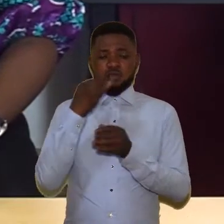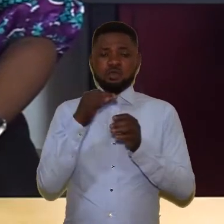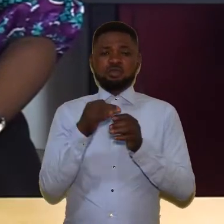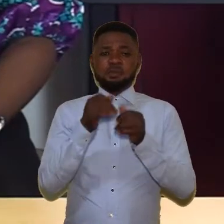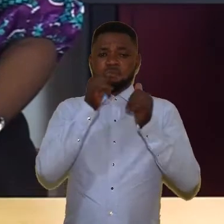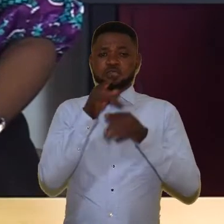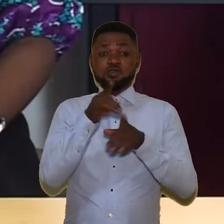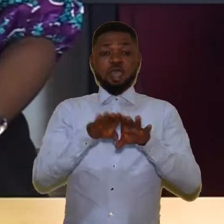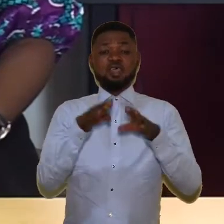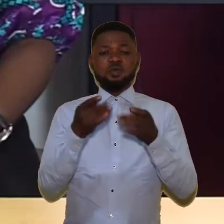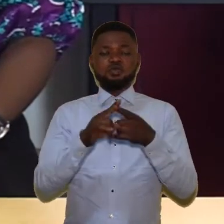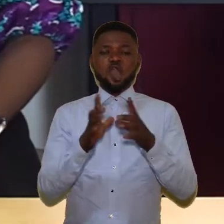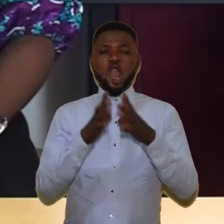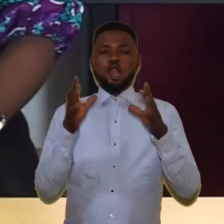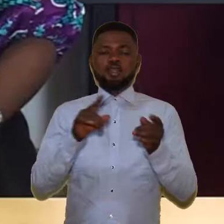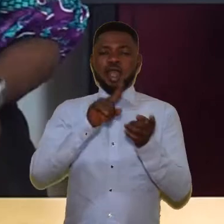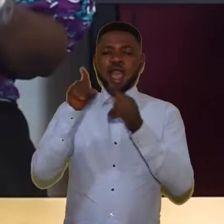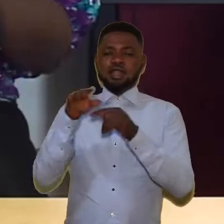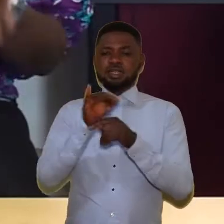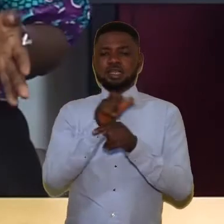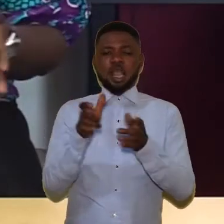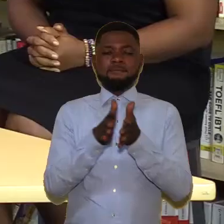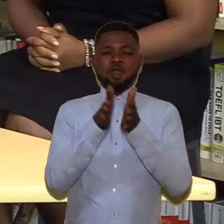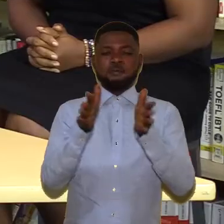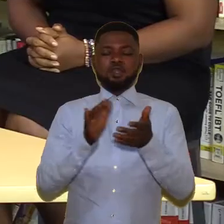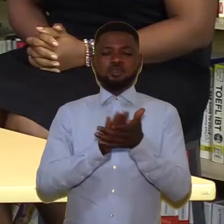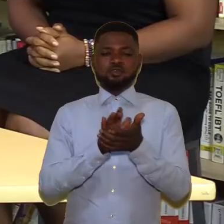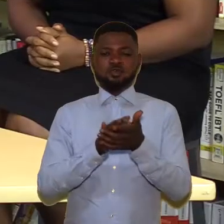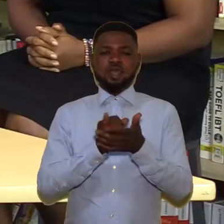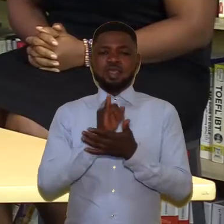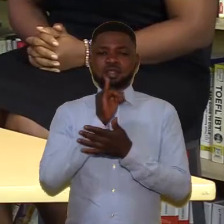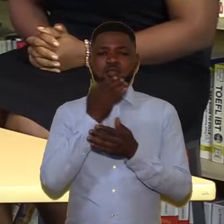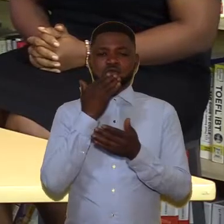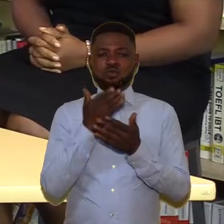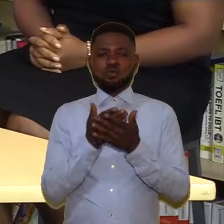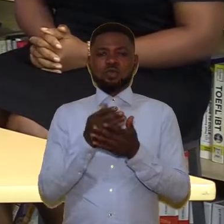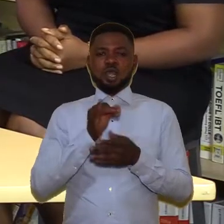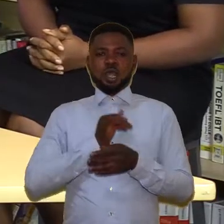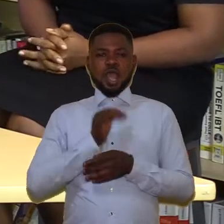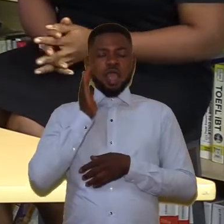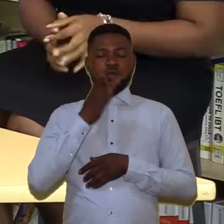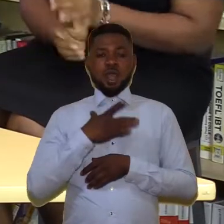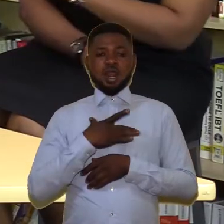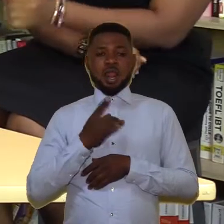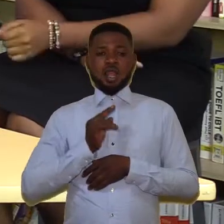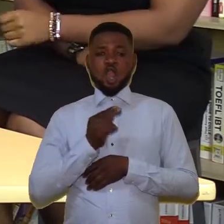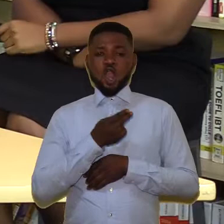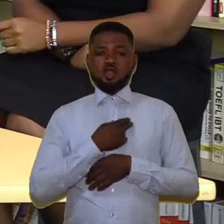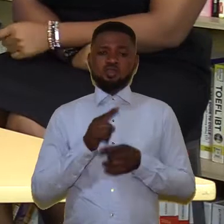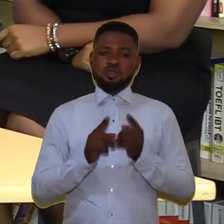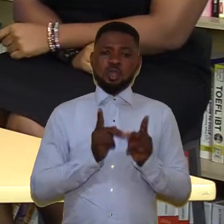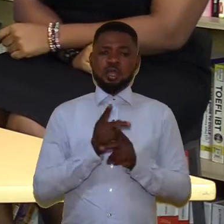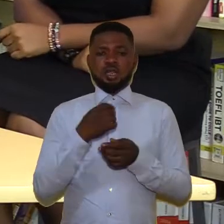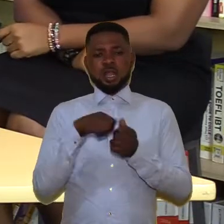really exposed to a whole lot. Yes, ma'am. Attending a public school. Yes, Wow, ma'am. that's good. I would like us to kind